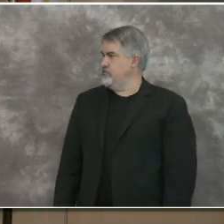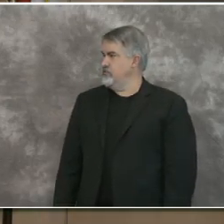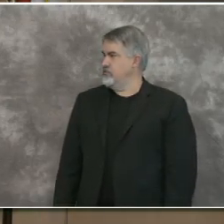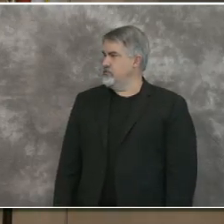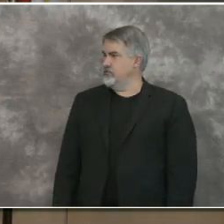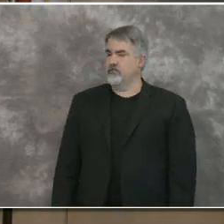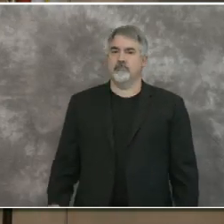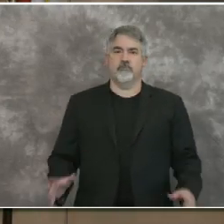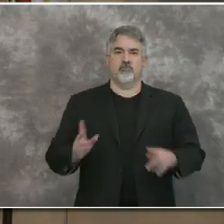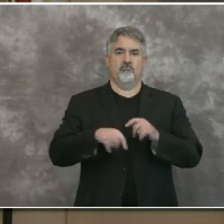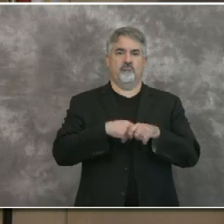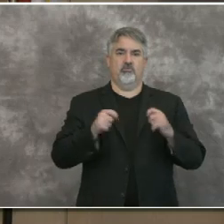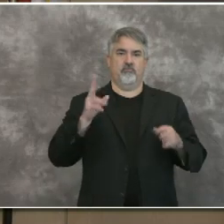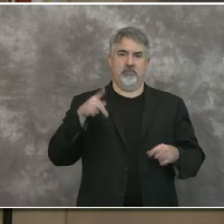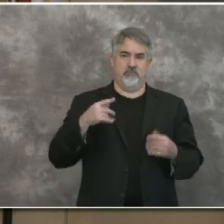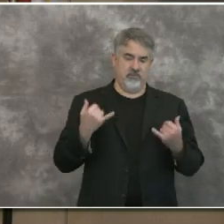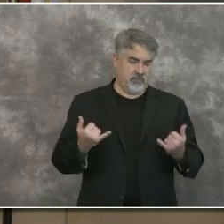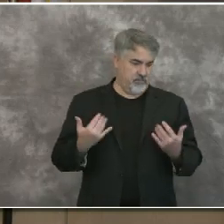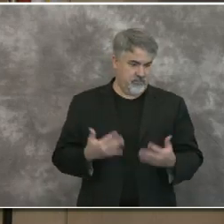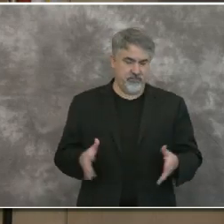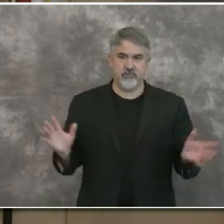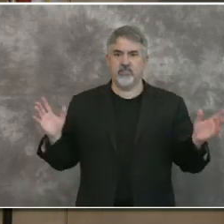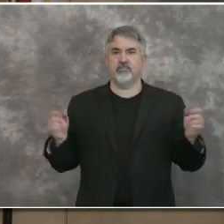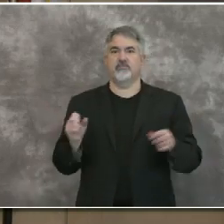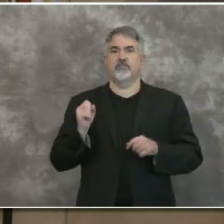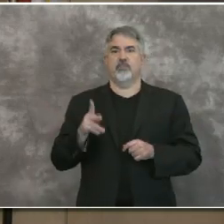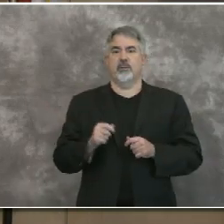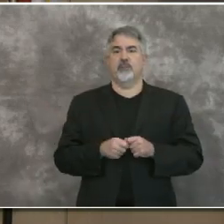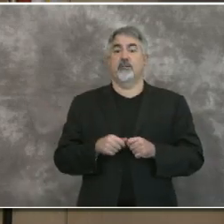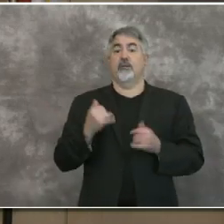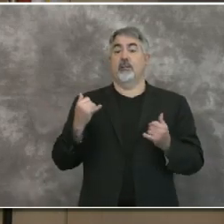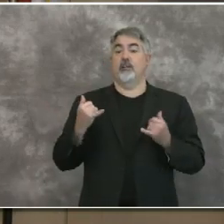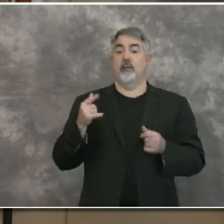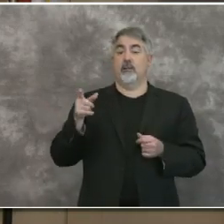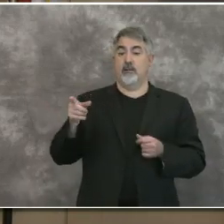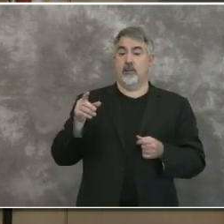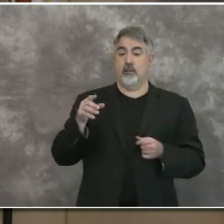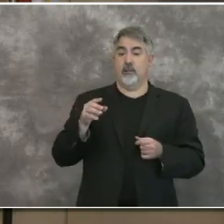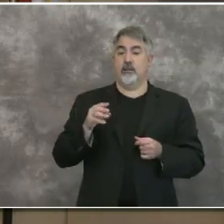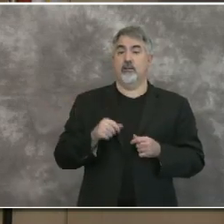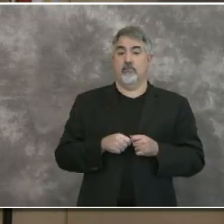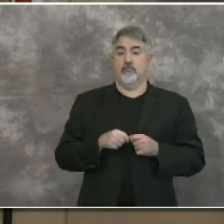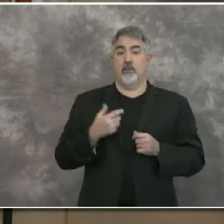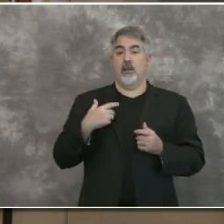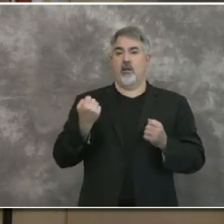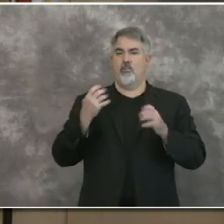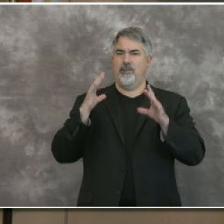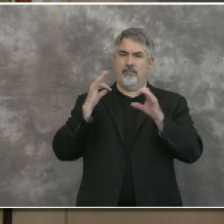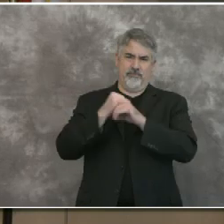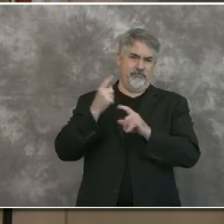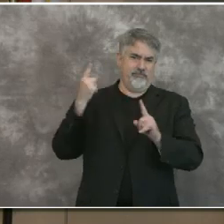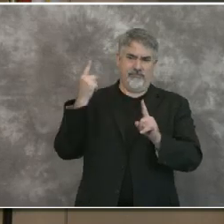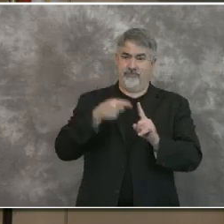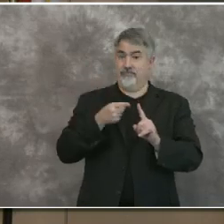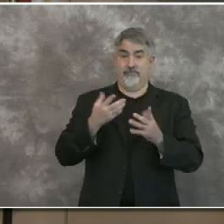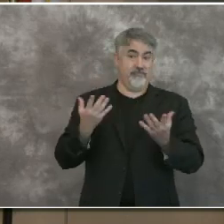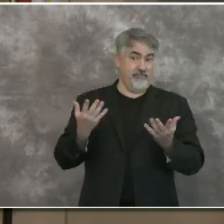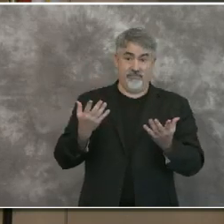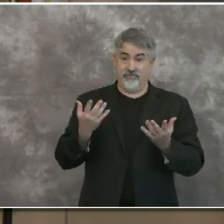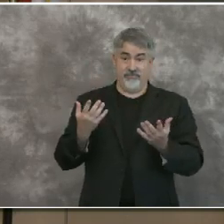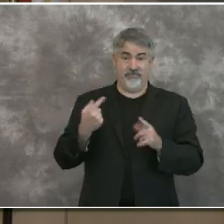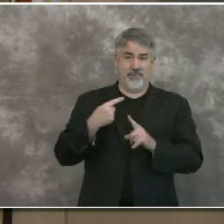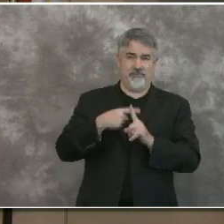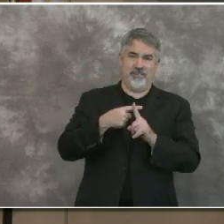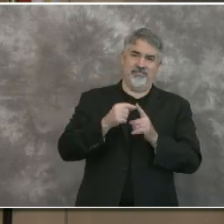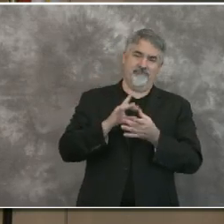Well, that wraps it up for today as far as questions from the media. I want to end on a positive note. Earlier today, I joined Mayor